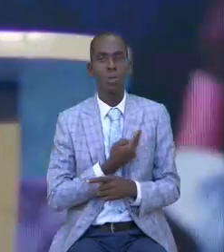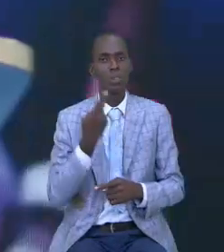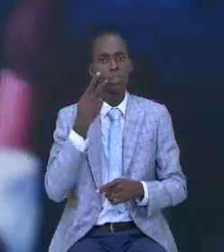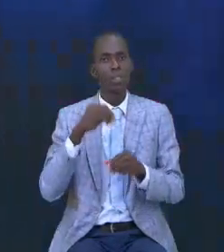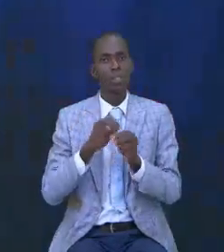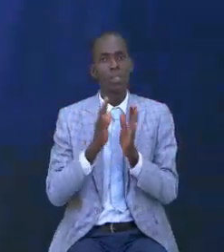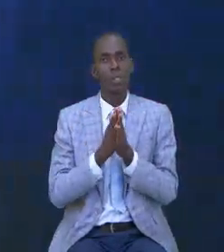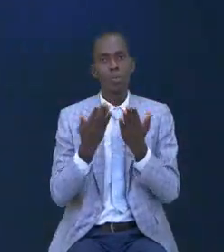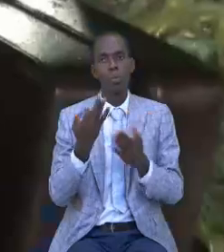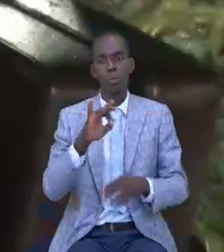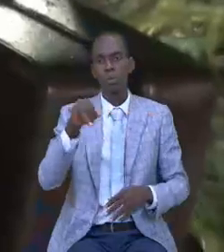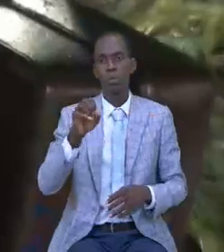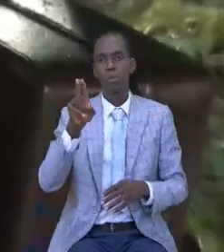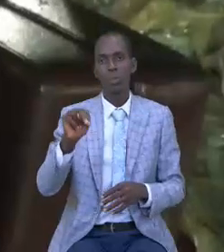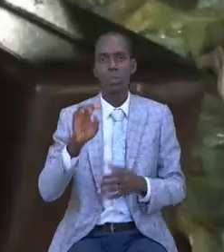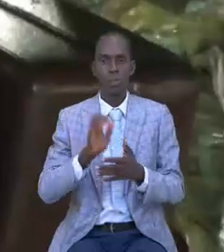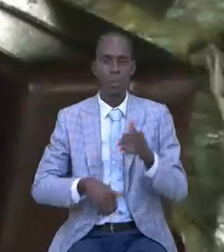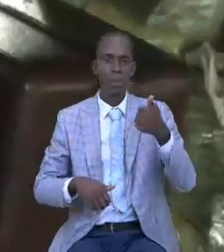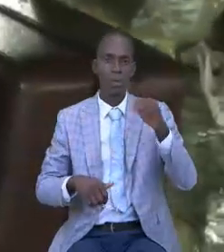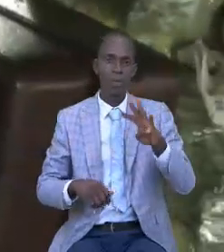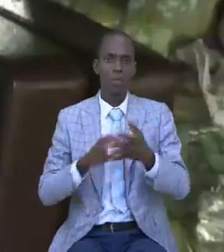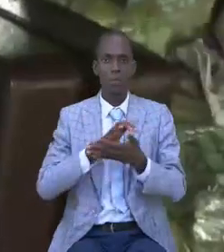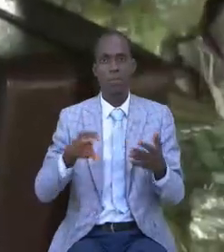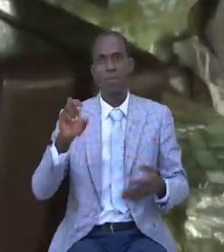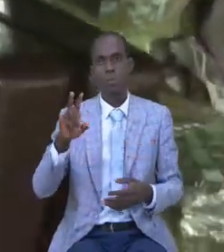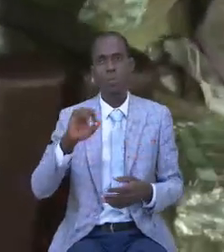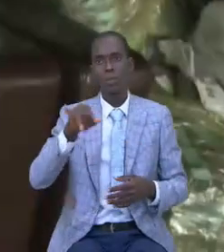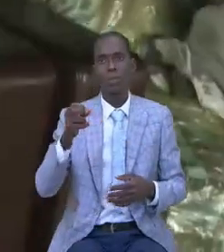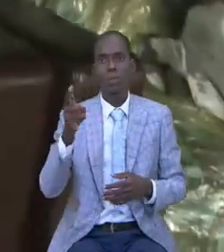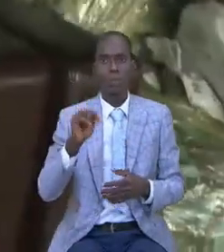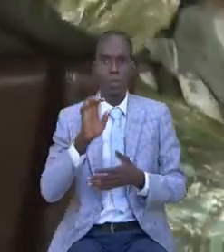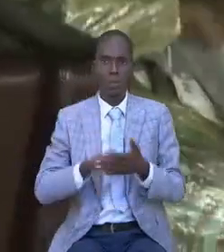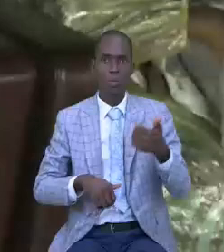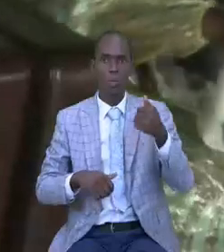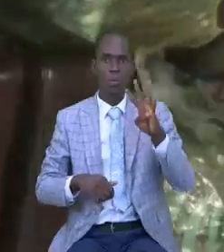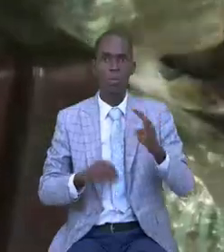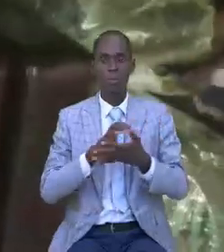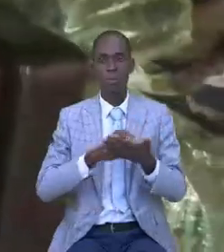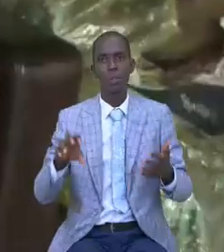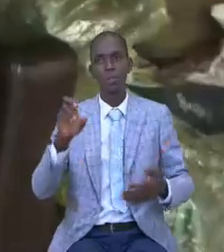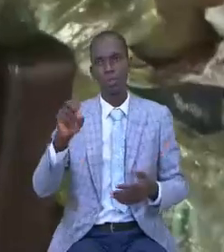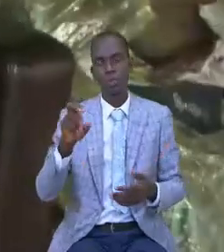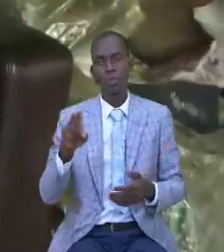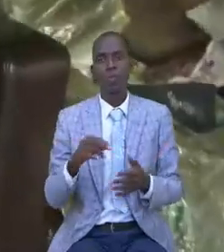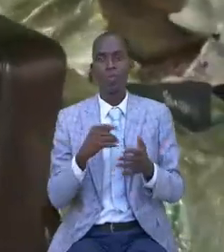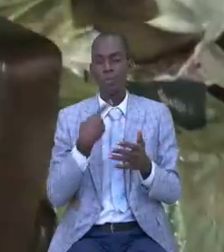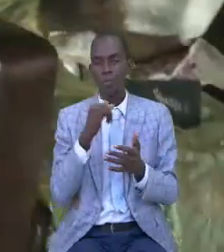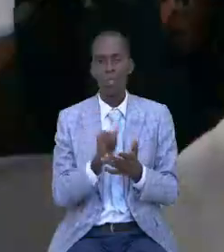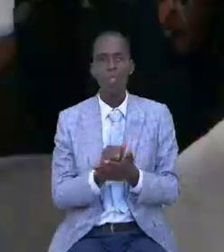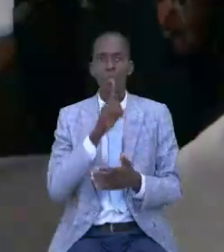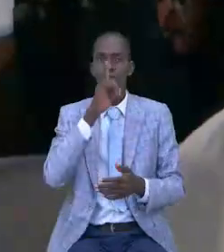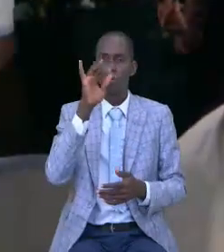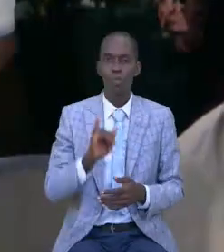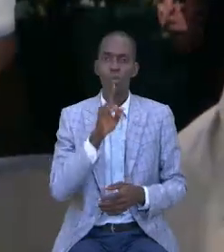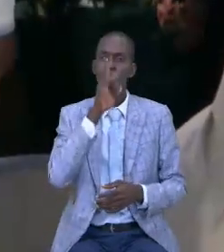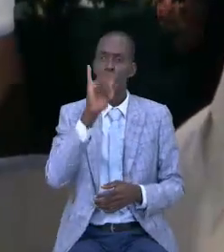chapter 14, reading from verse 12. In John chapter 14, verse 12, verily, verily, I